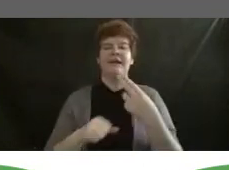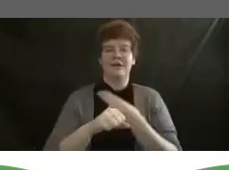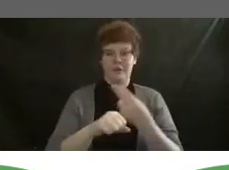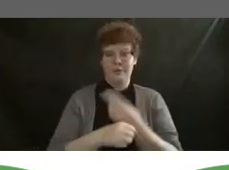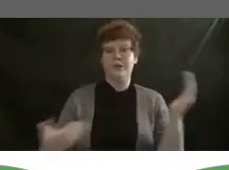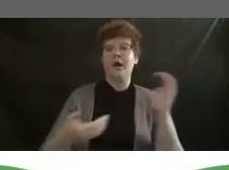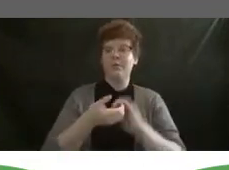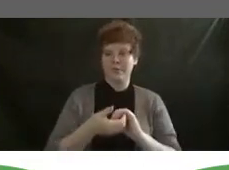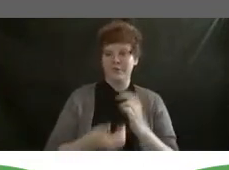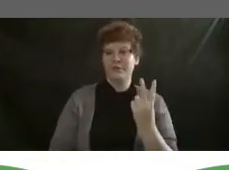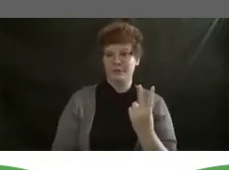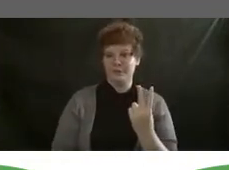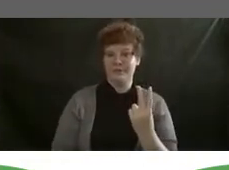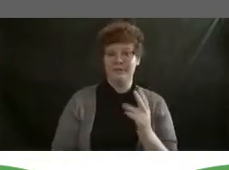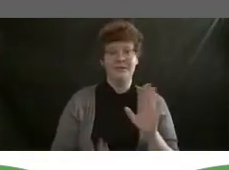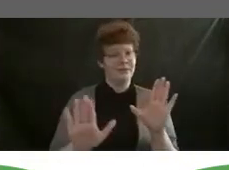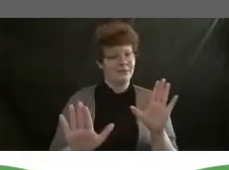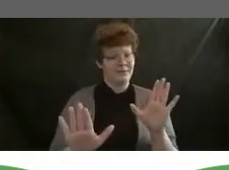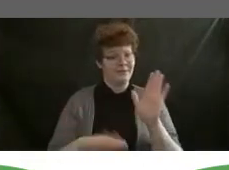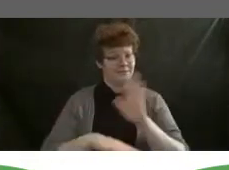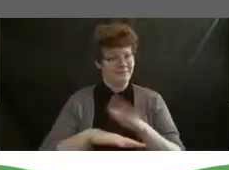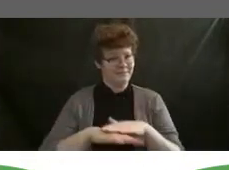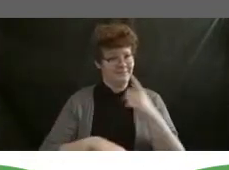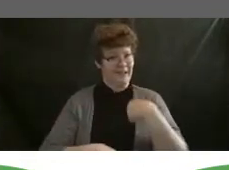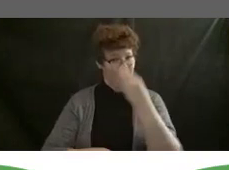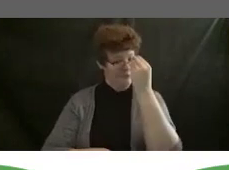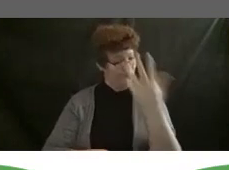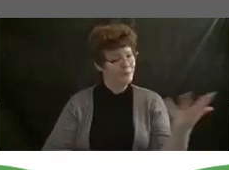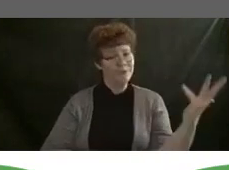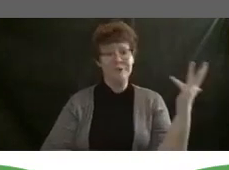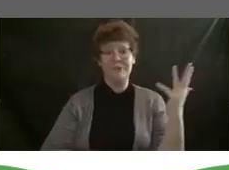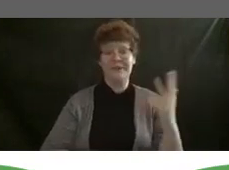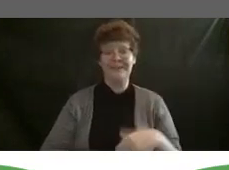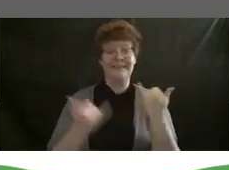Yeah, I told you it starts to get really complicated in here, different ways of creating